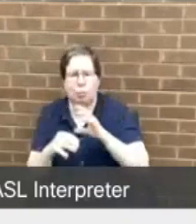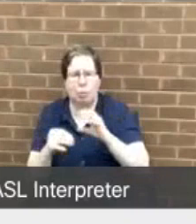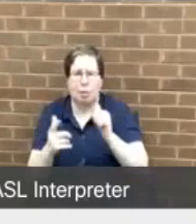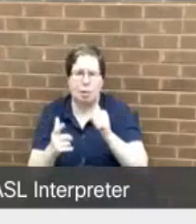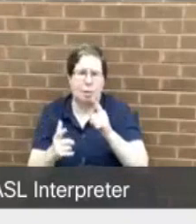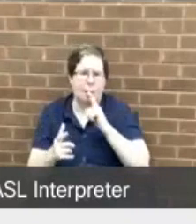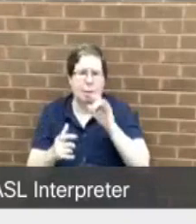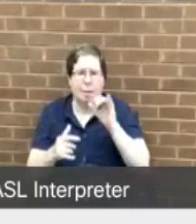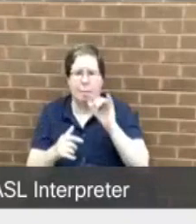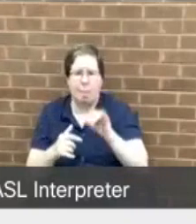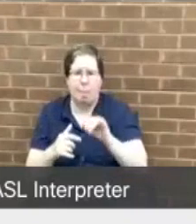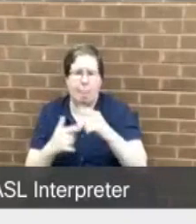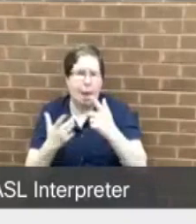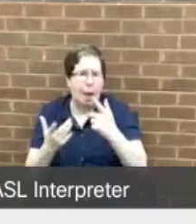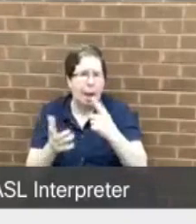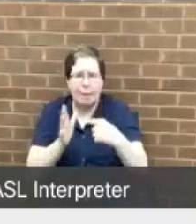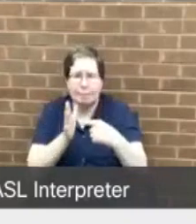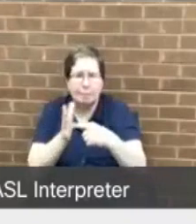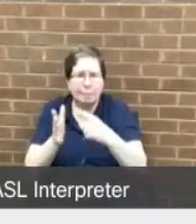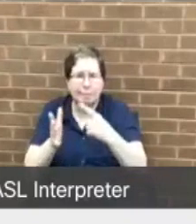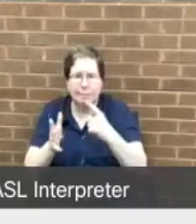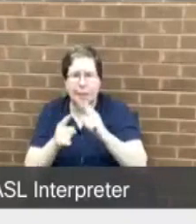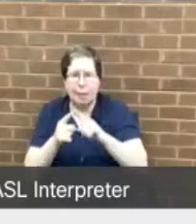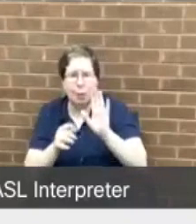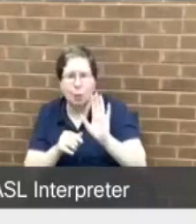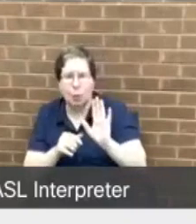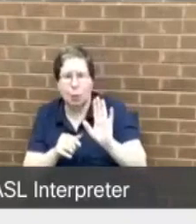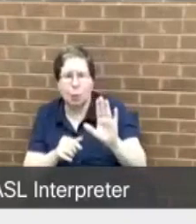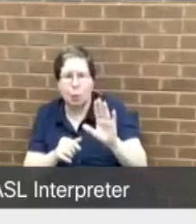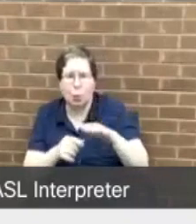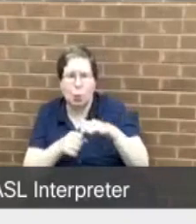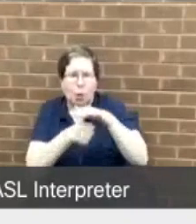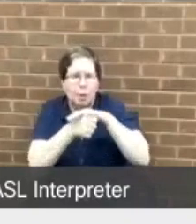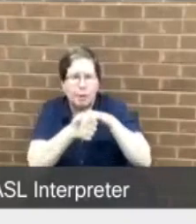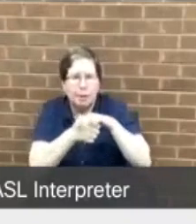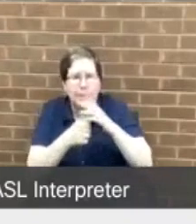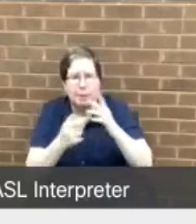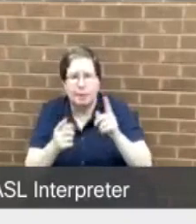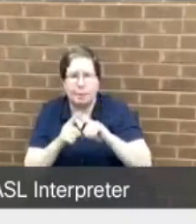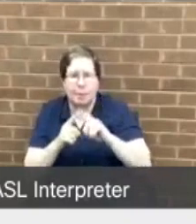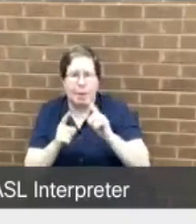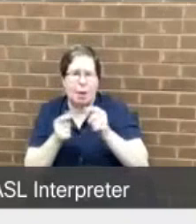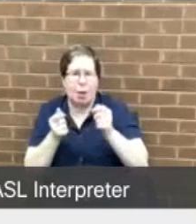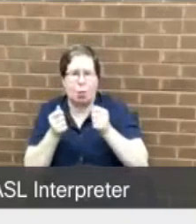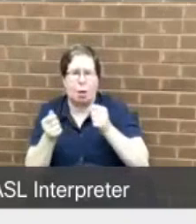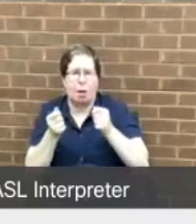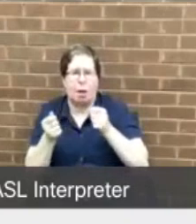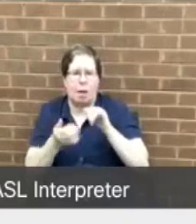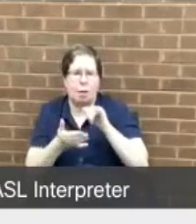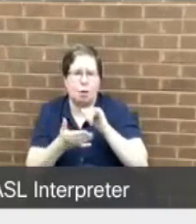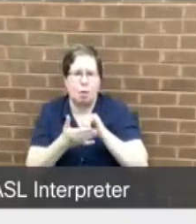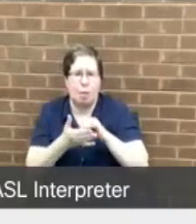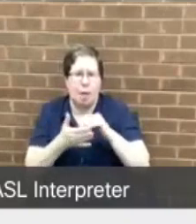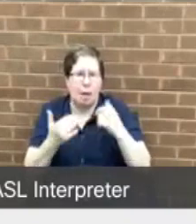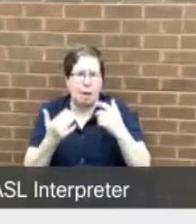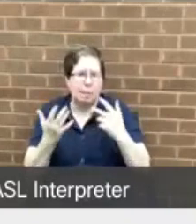is regulated in any way, whether it falls under your domain, but how we handle that and trying